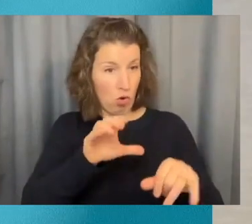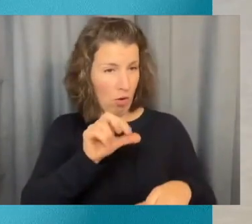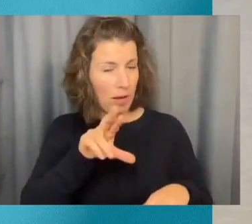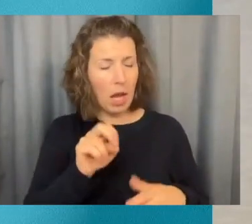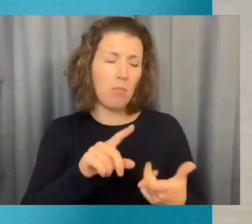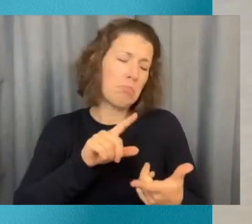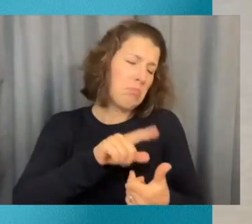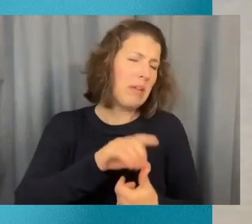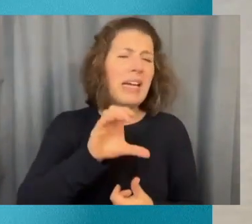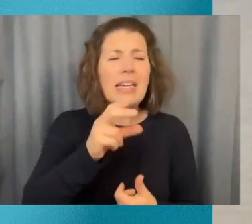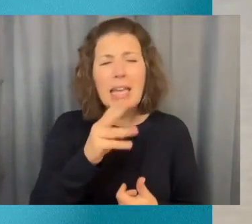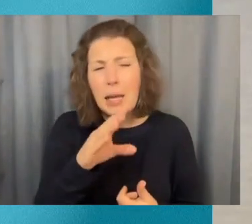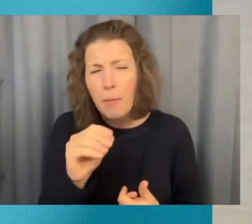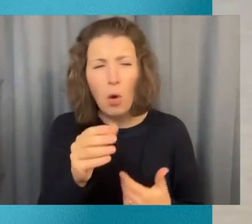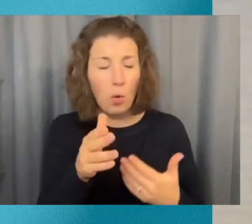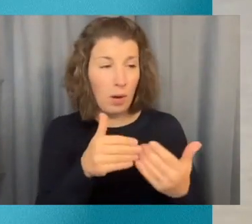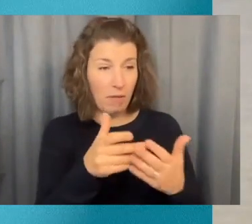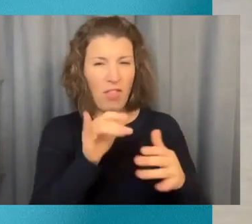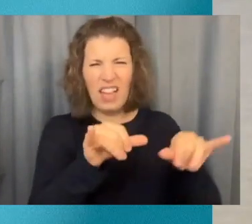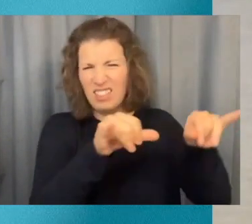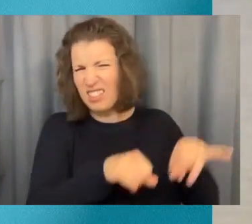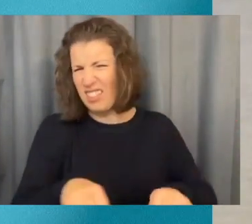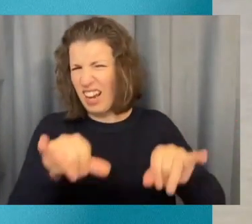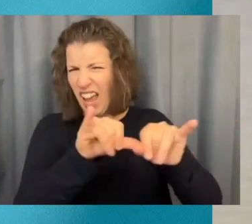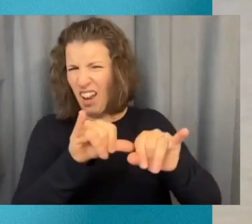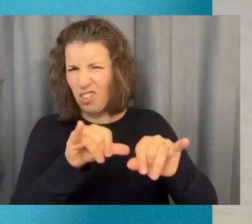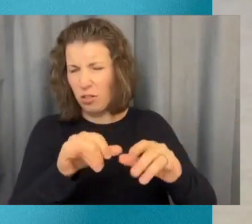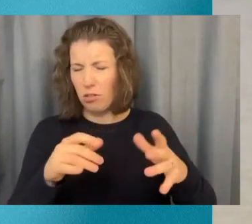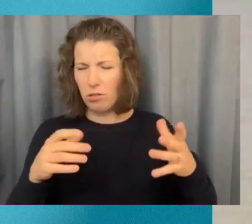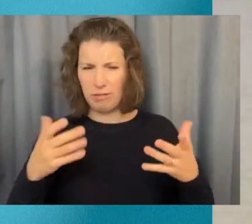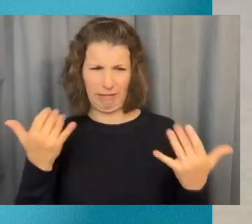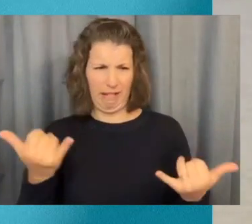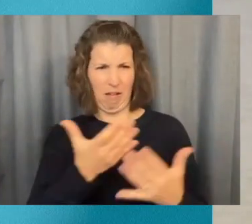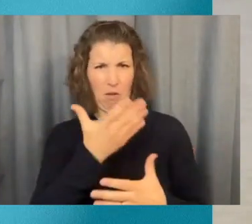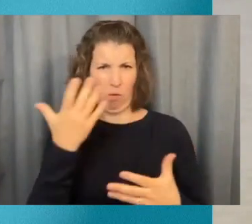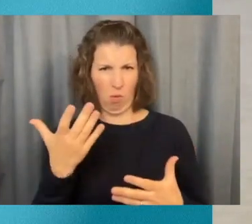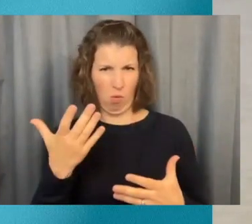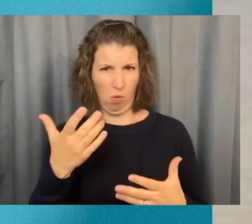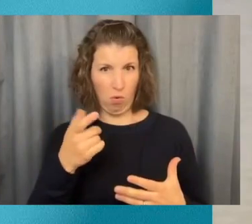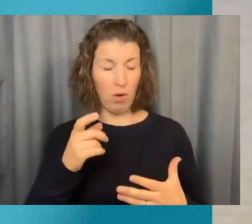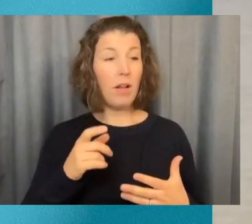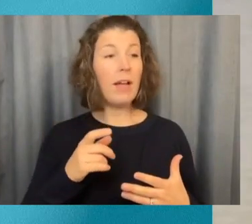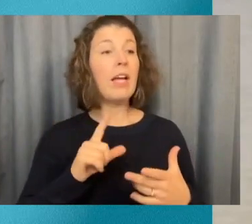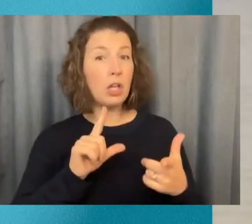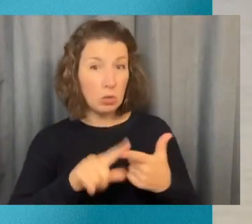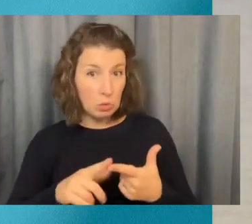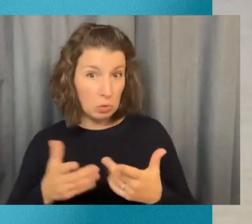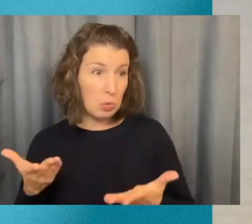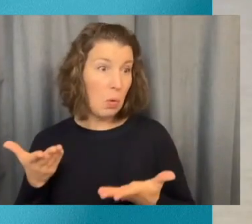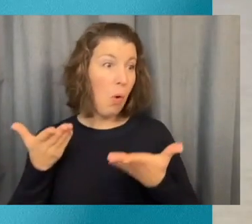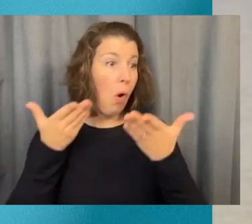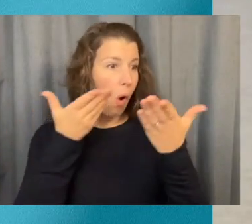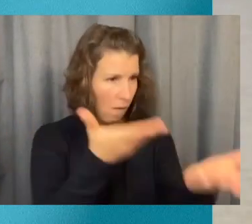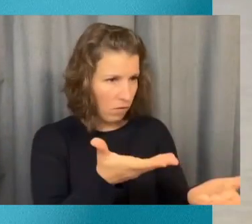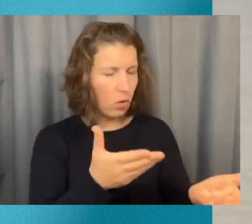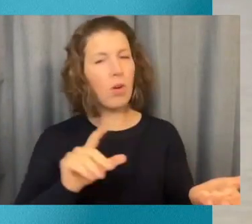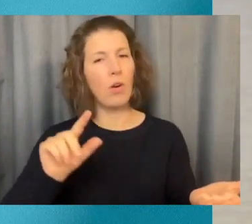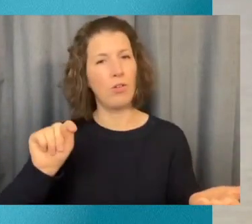what have you, the standard in the 21st century is to offer you a trial.